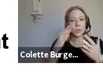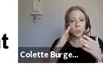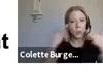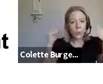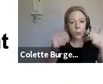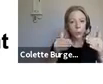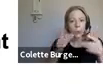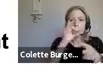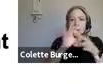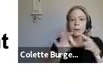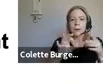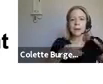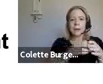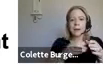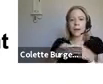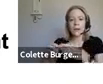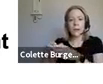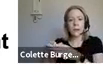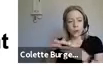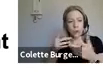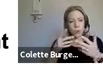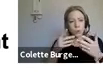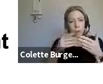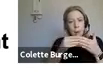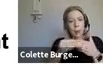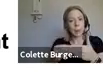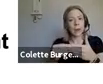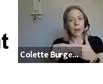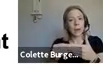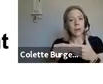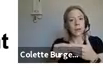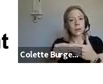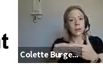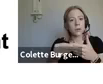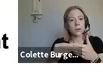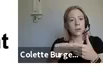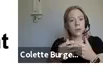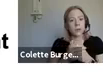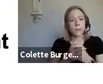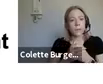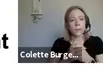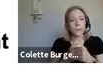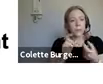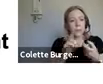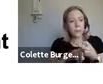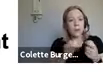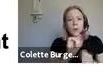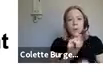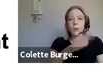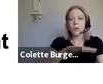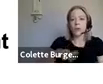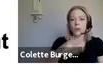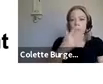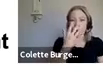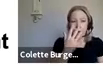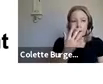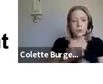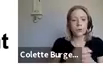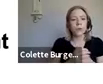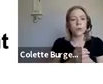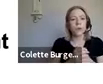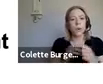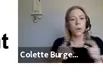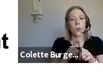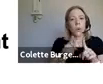sectors taking the lead depending on the ages of children, and using pre-existing